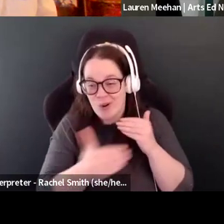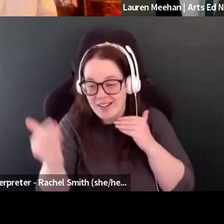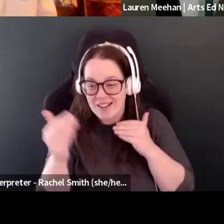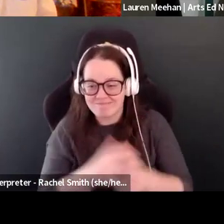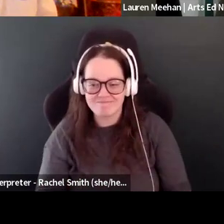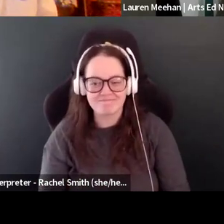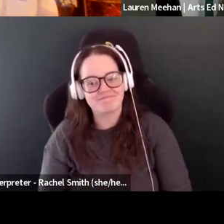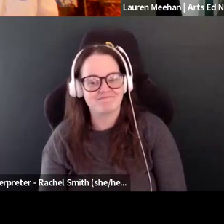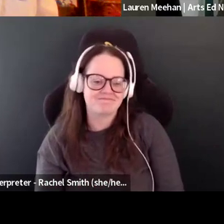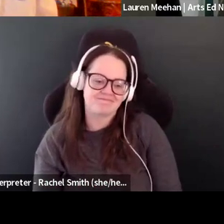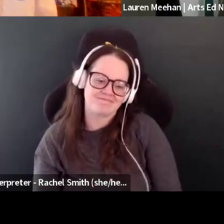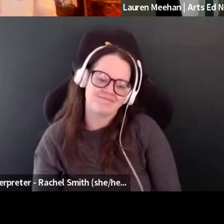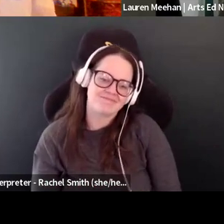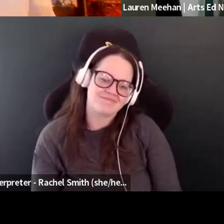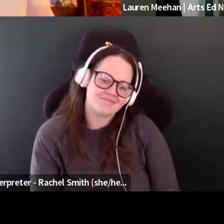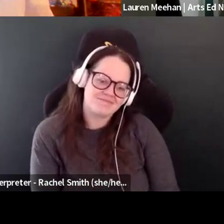journey.